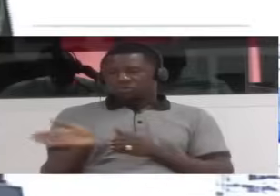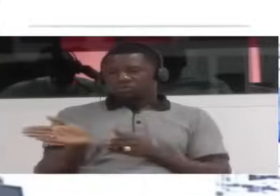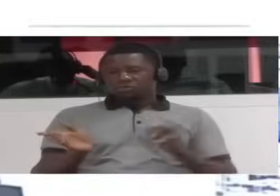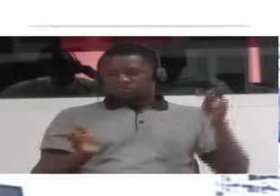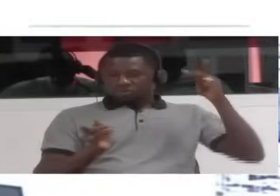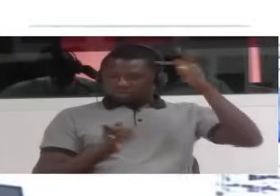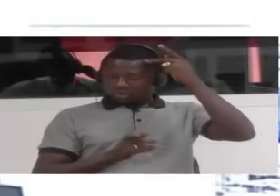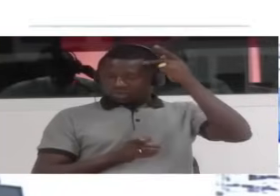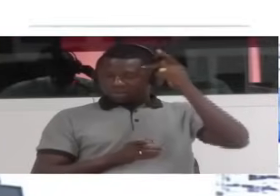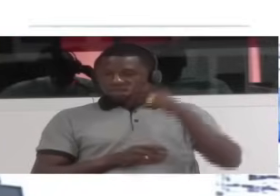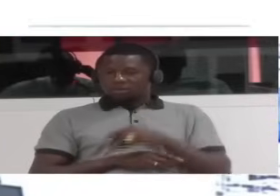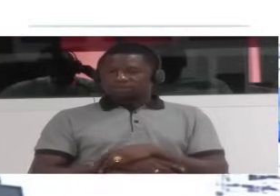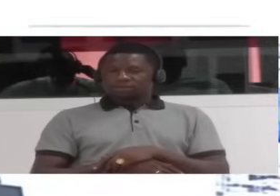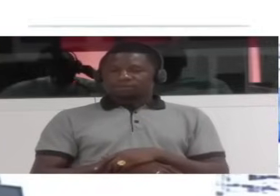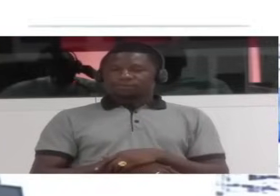Kanila.